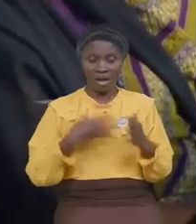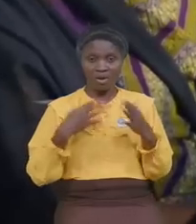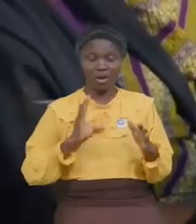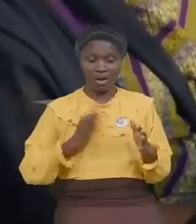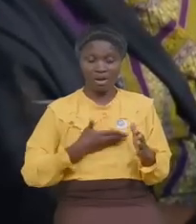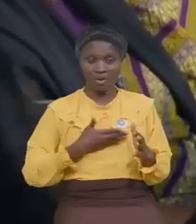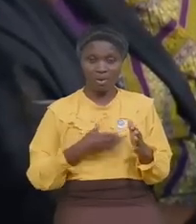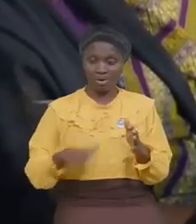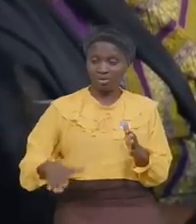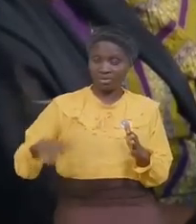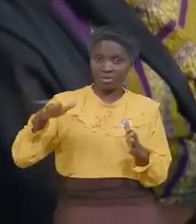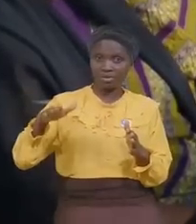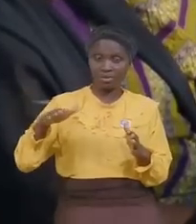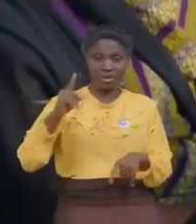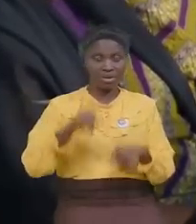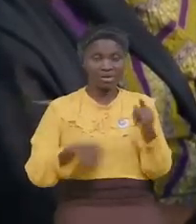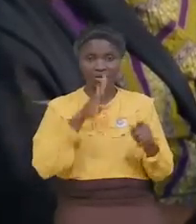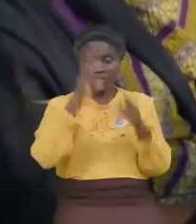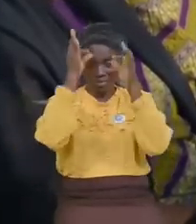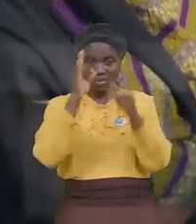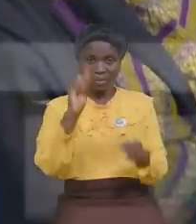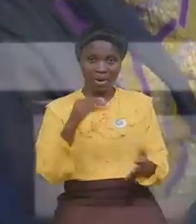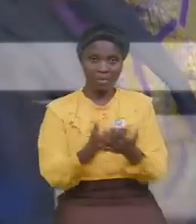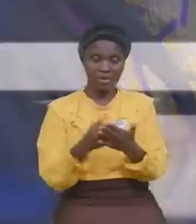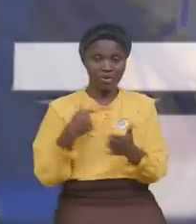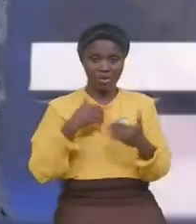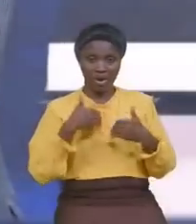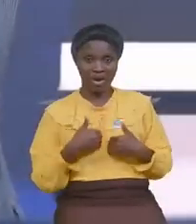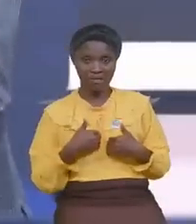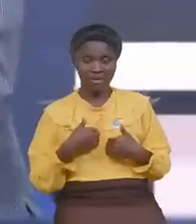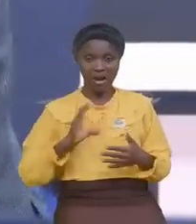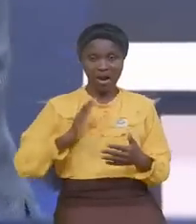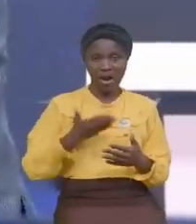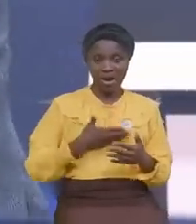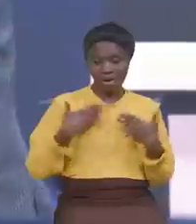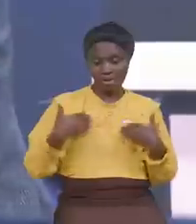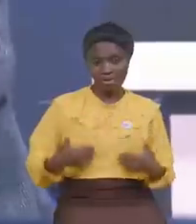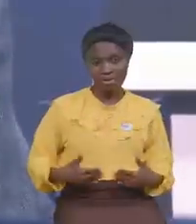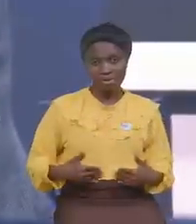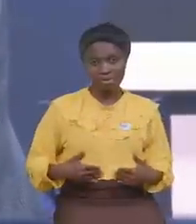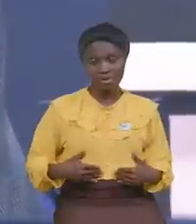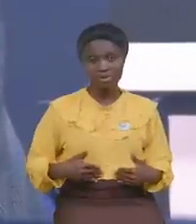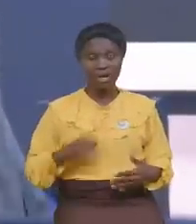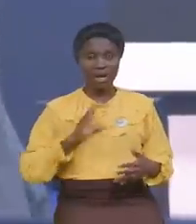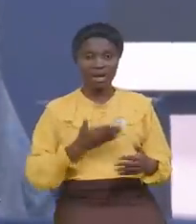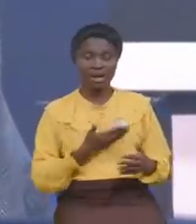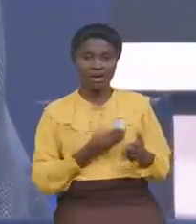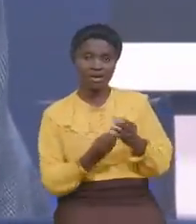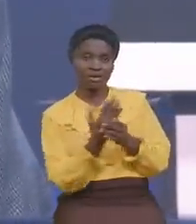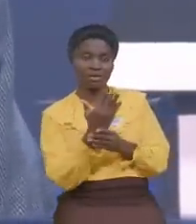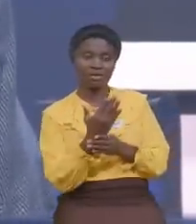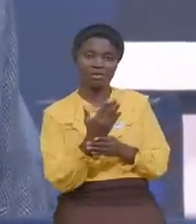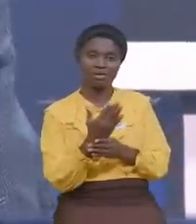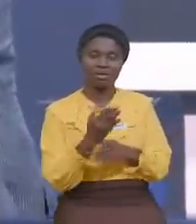Our stature before heaven, that's not determined by, you know, the work we do, the profession